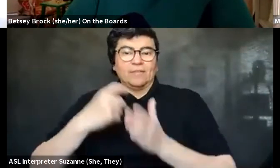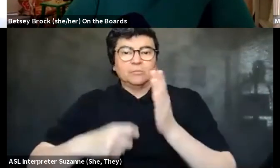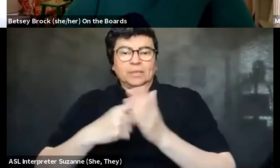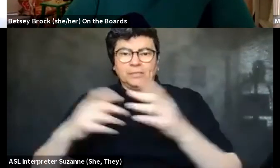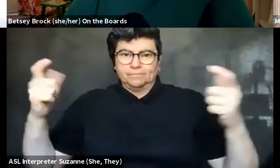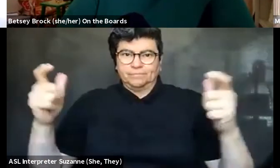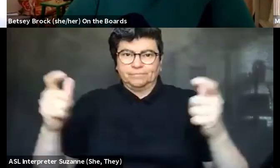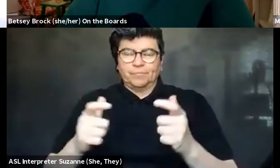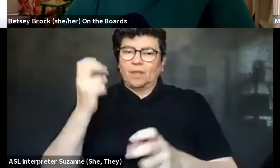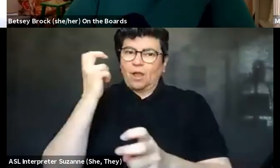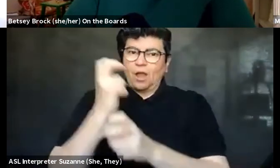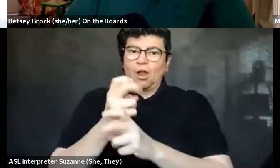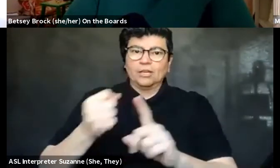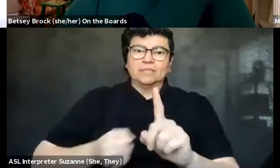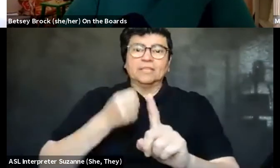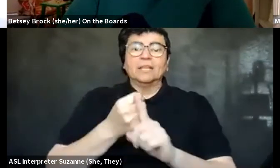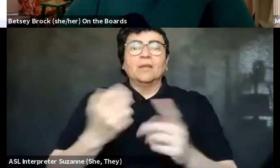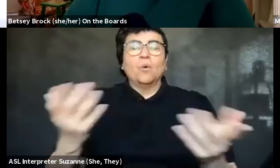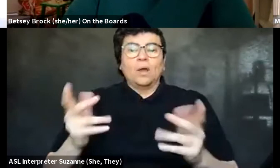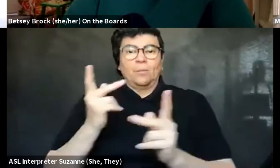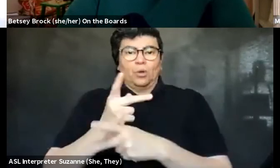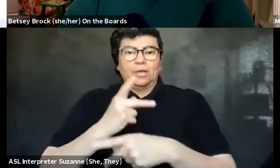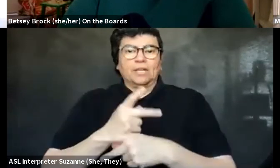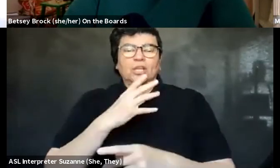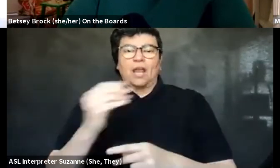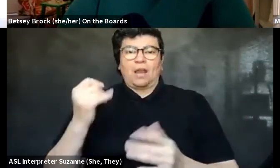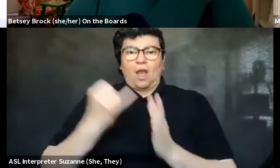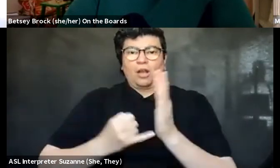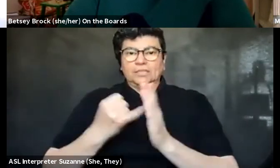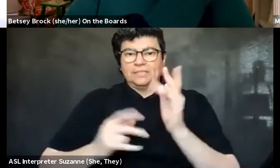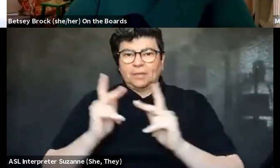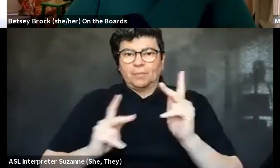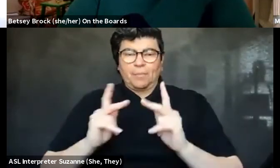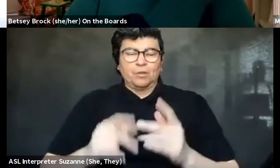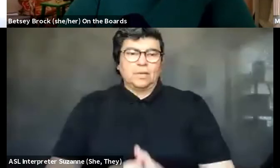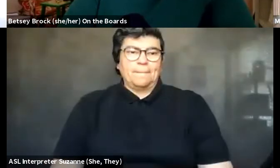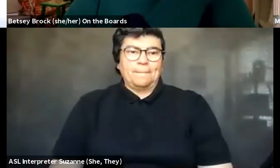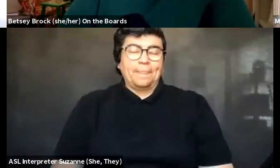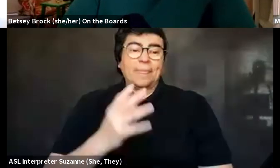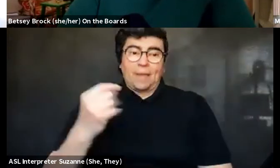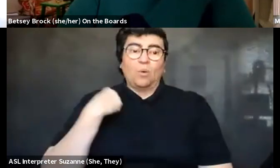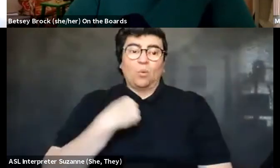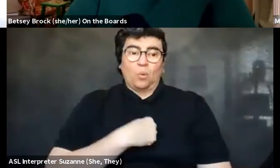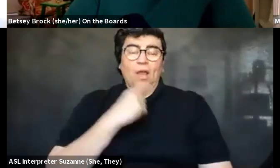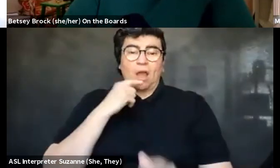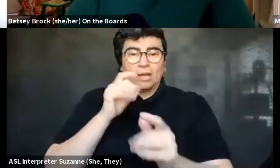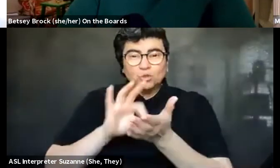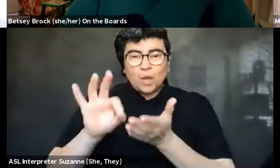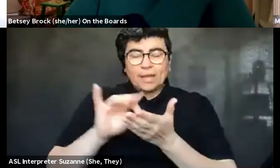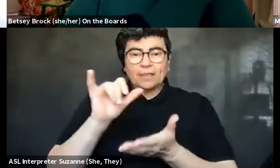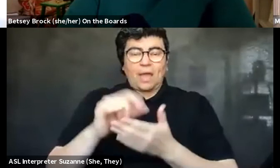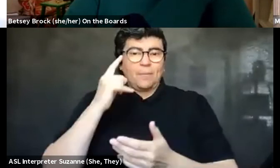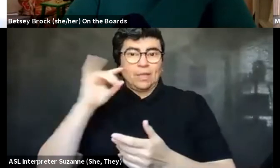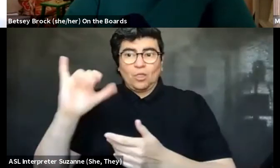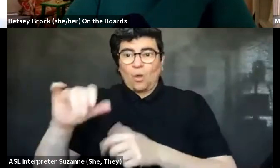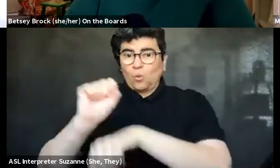hardest hit, the greatest declines have been in production and artistic personnel. And we are tracking that because for each one of those declines,